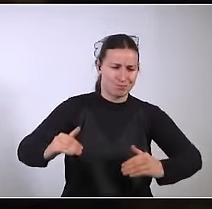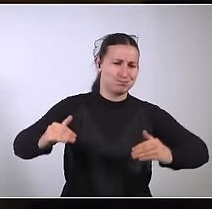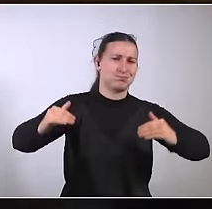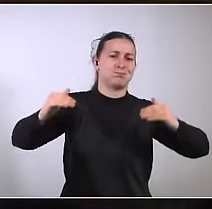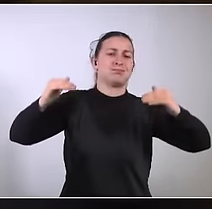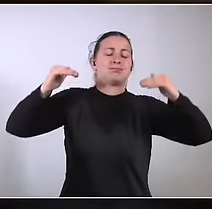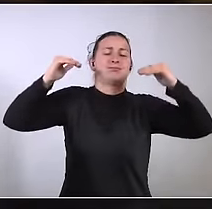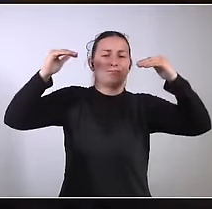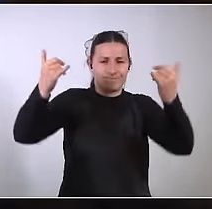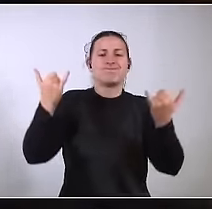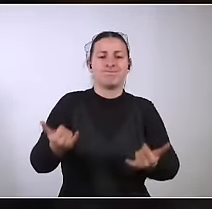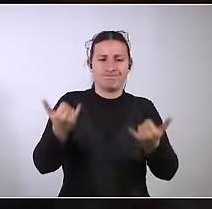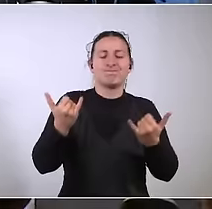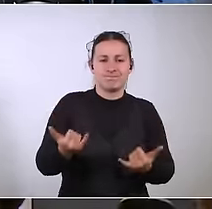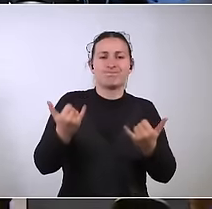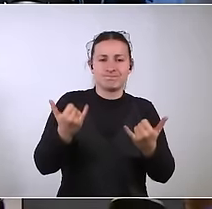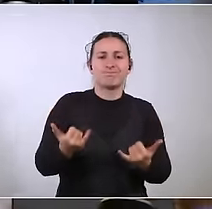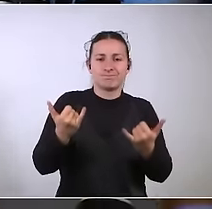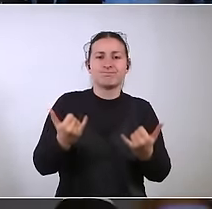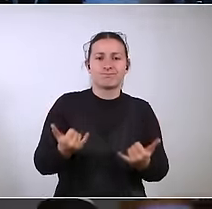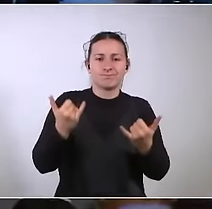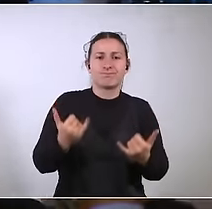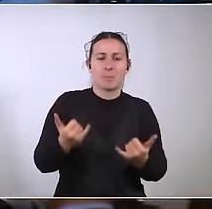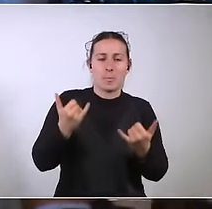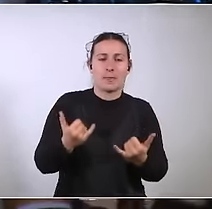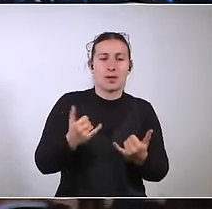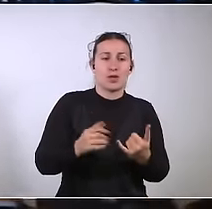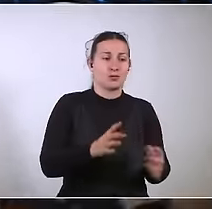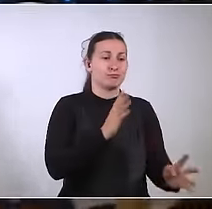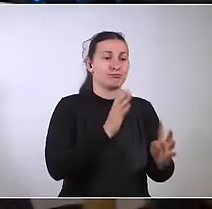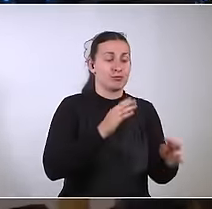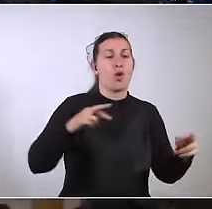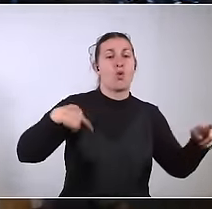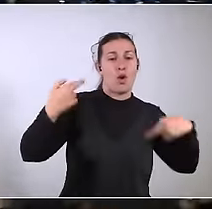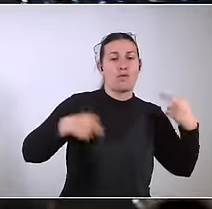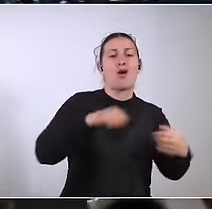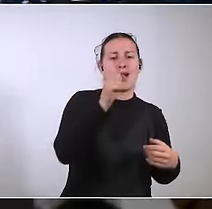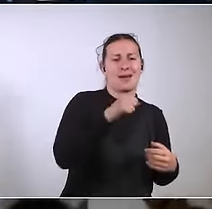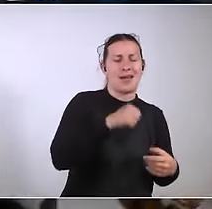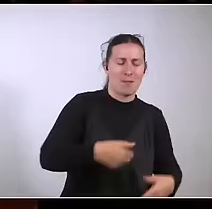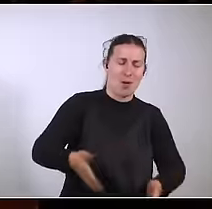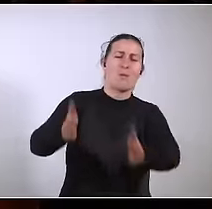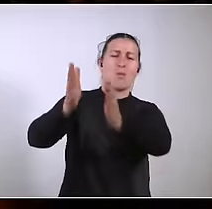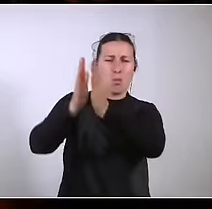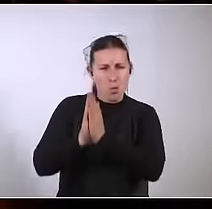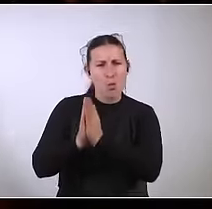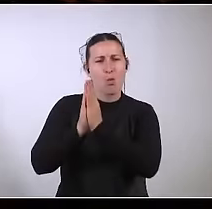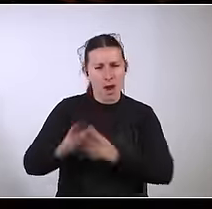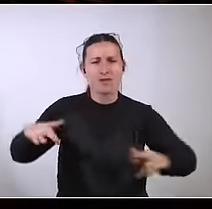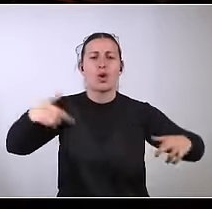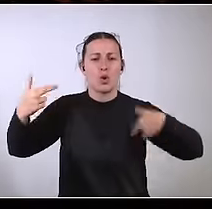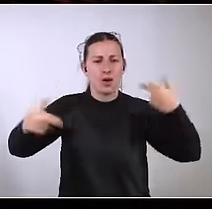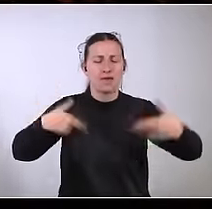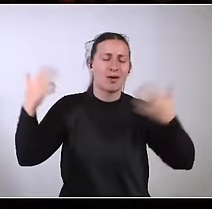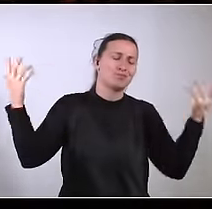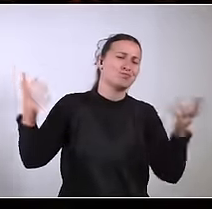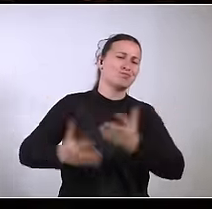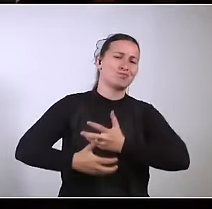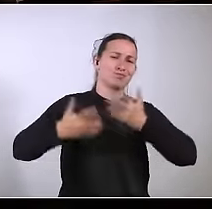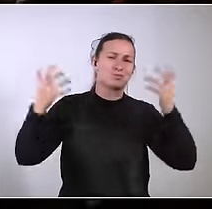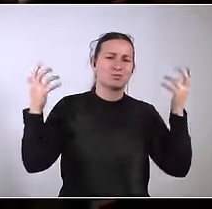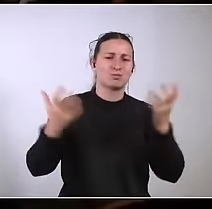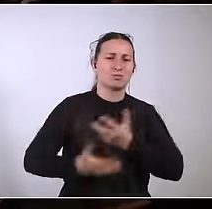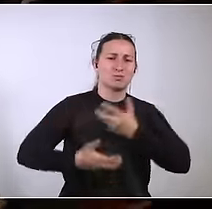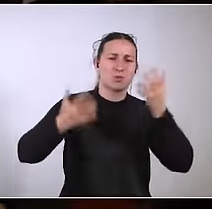hour, and they're not just going to talk about revival, they're going to pray for it. Oh, they're going to